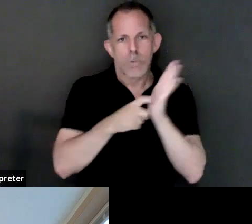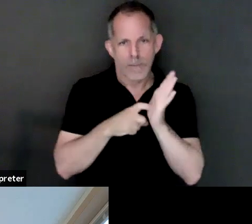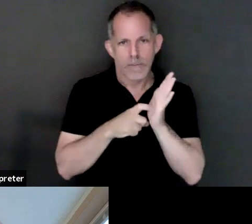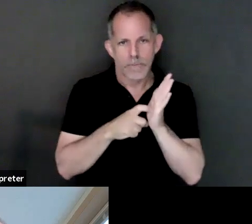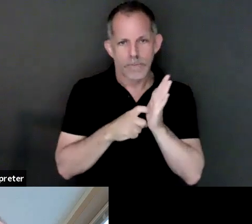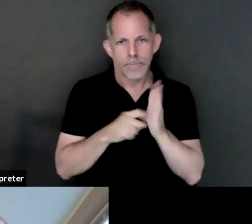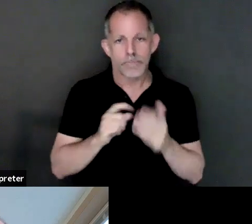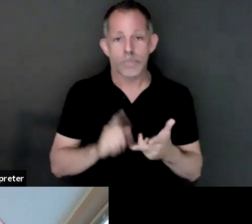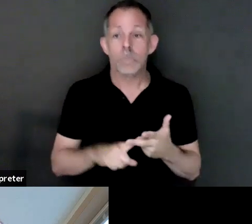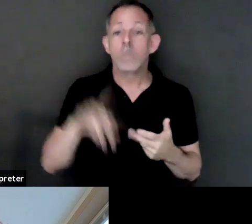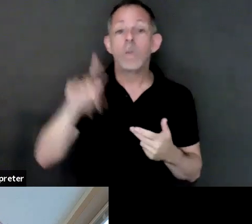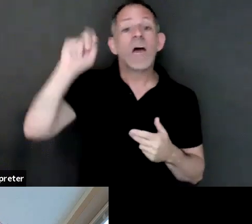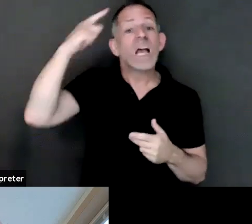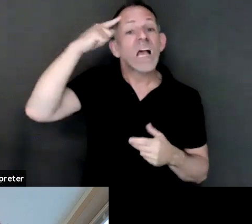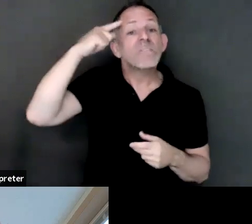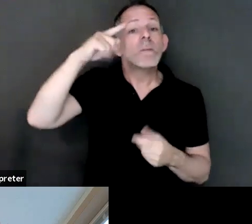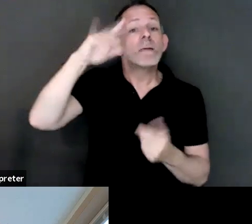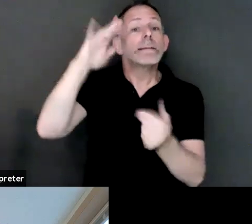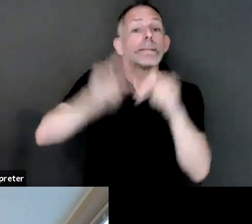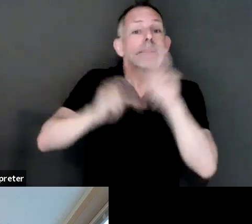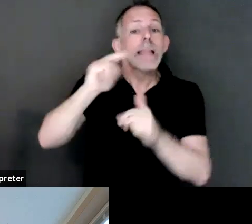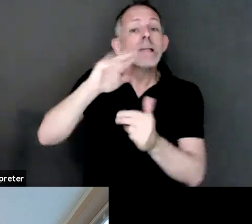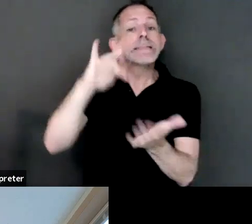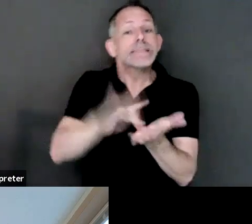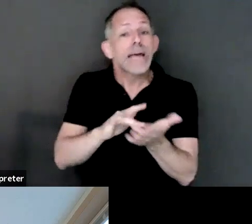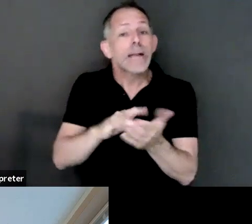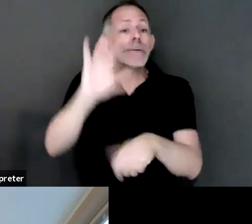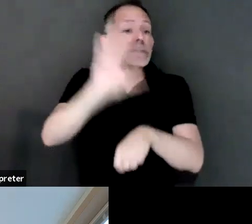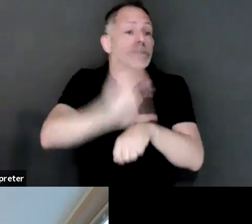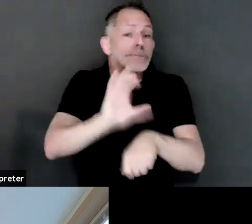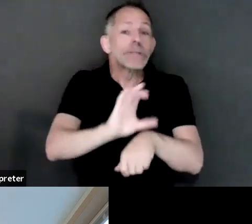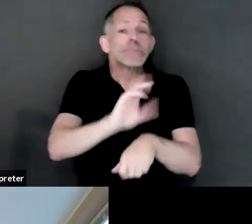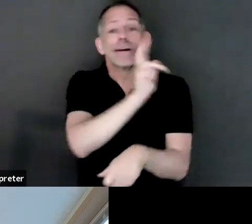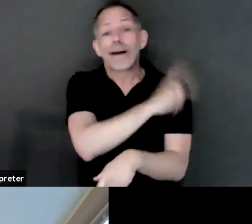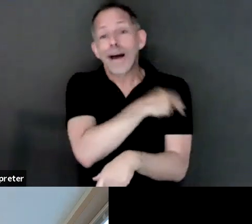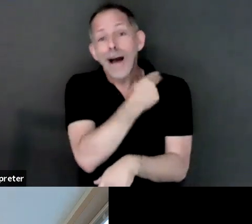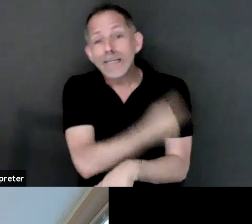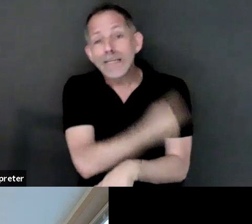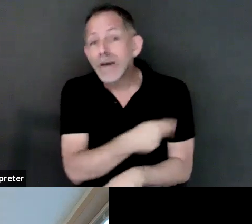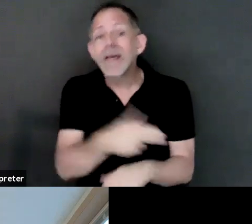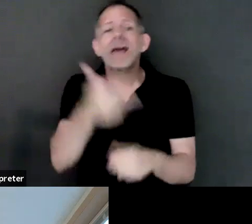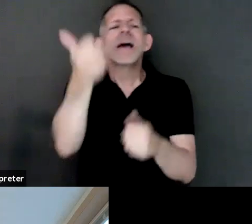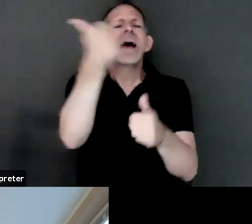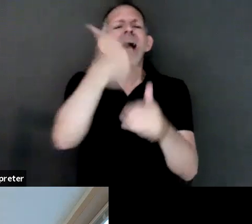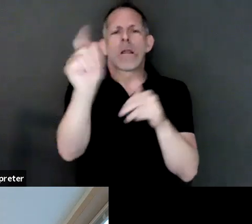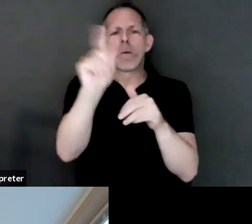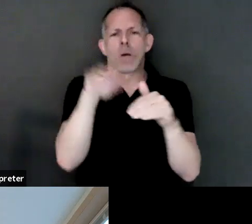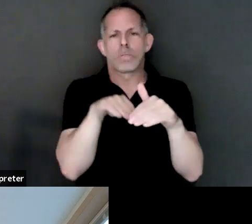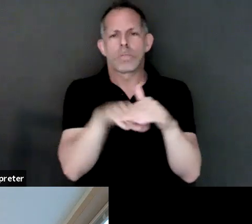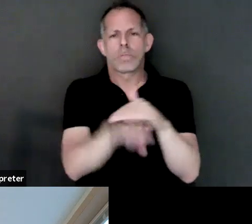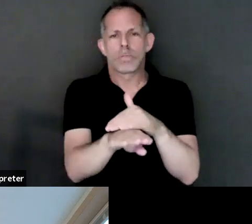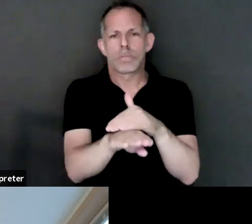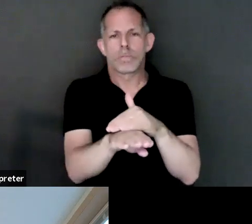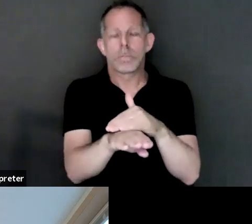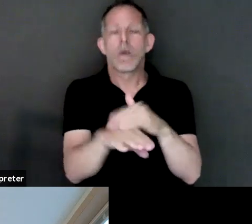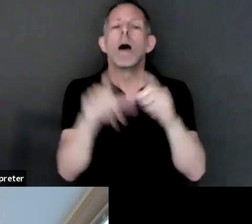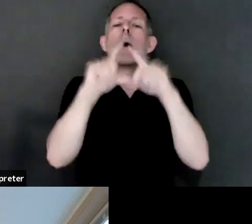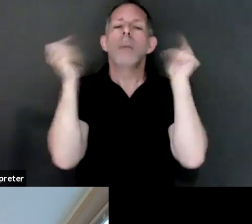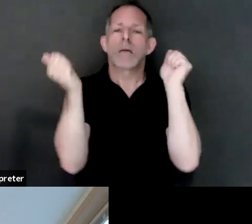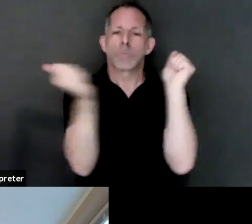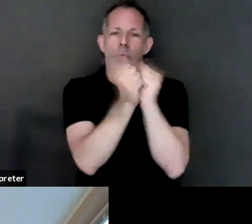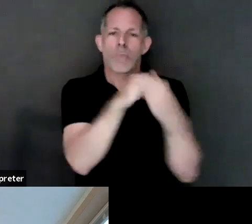service, faith-based services, places like that. Keep a mask with you even when you're outdoors so that you can put it on if you